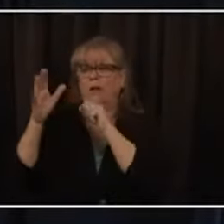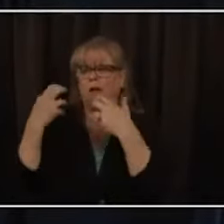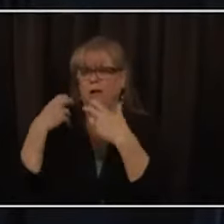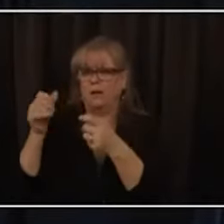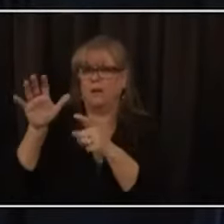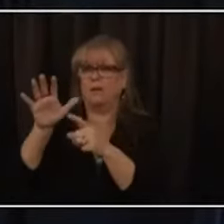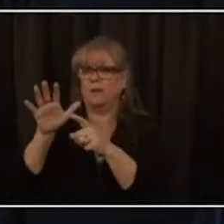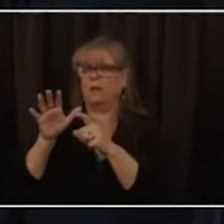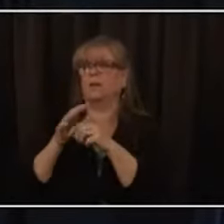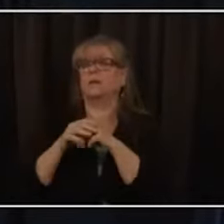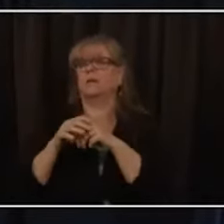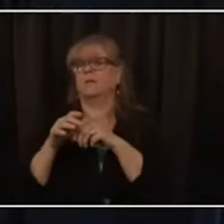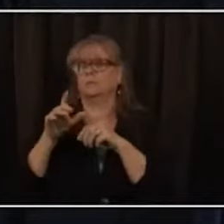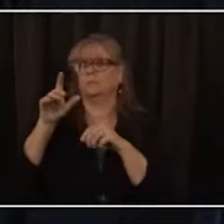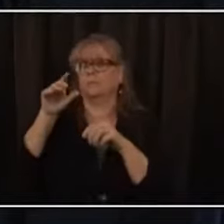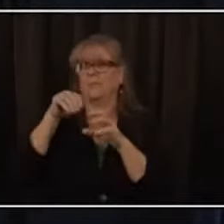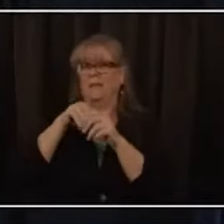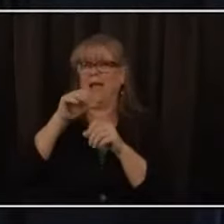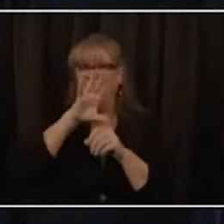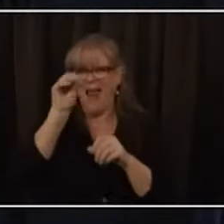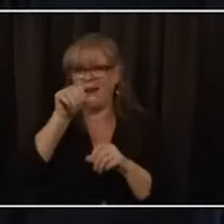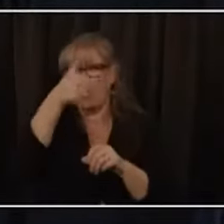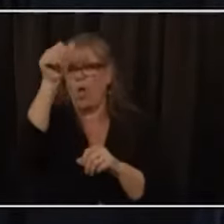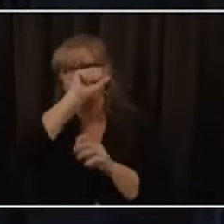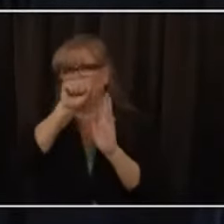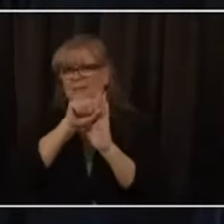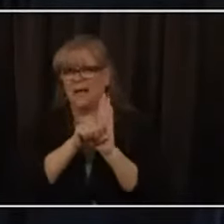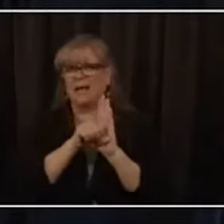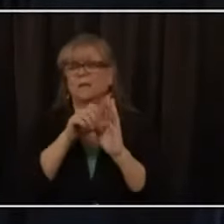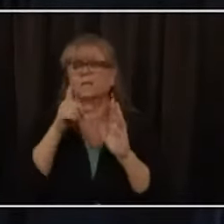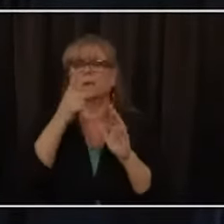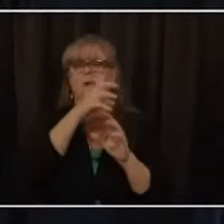balancing economic, public health, and